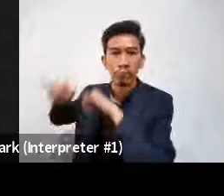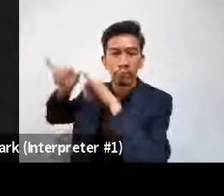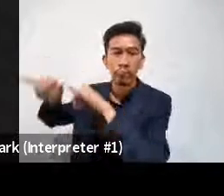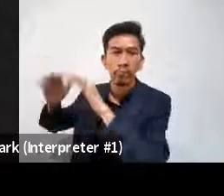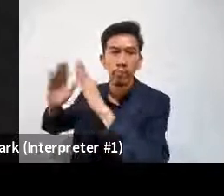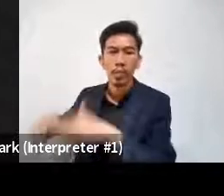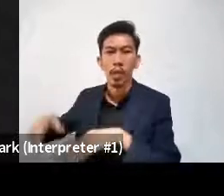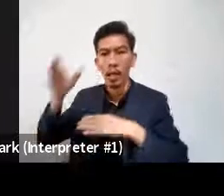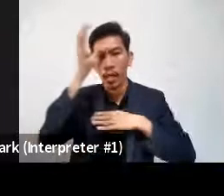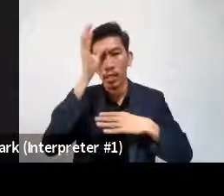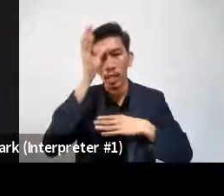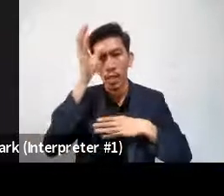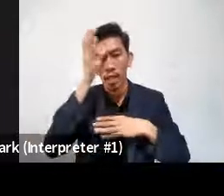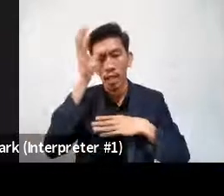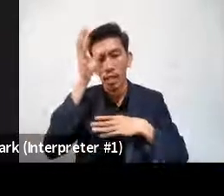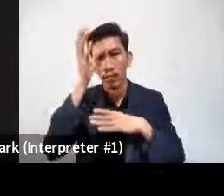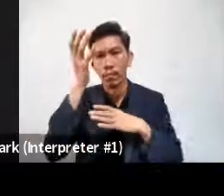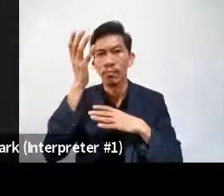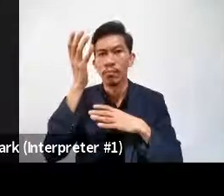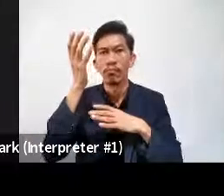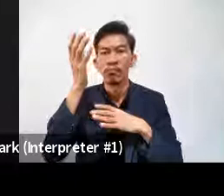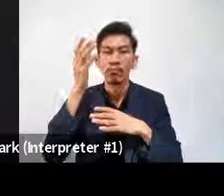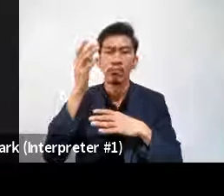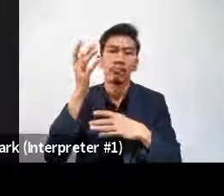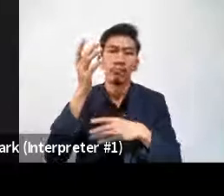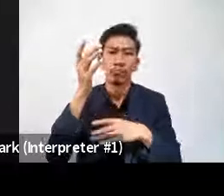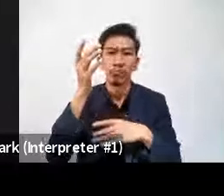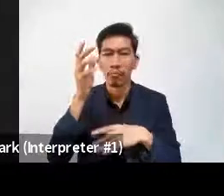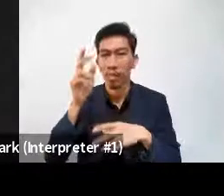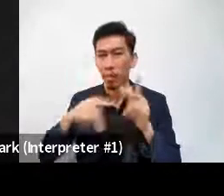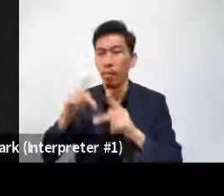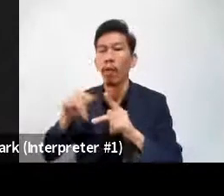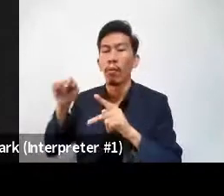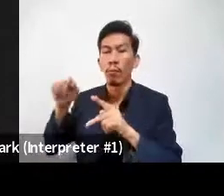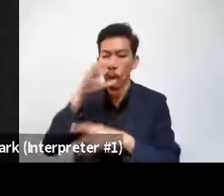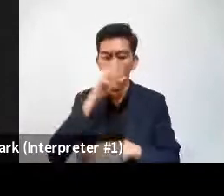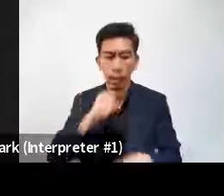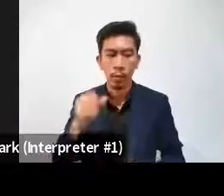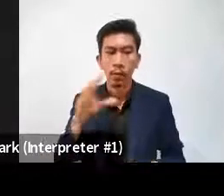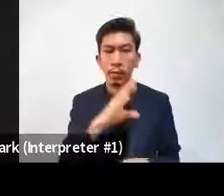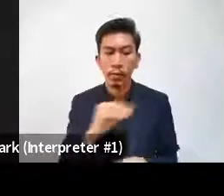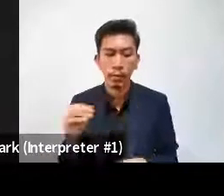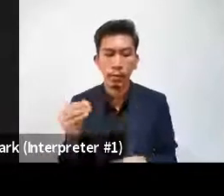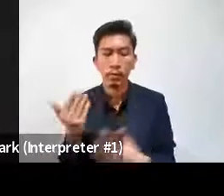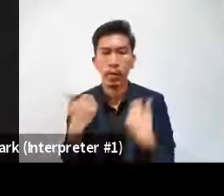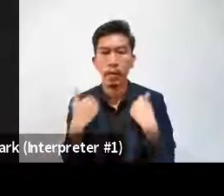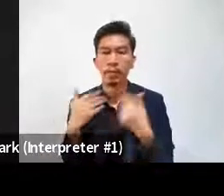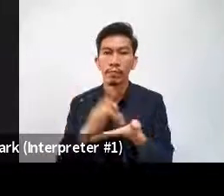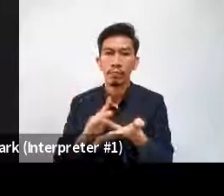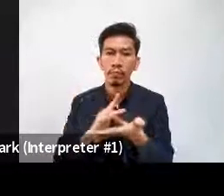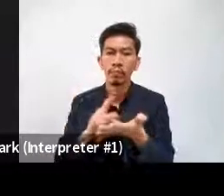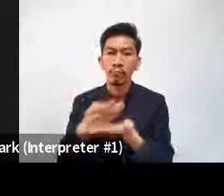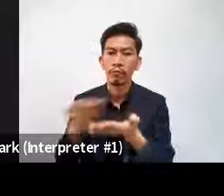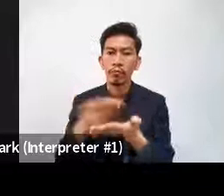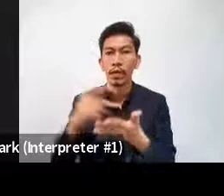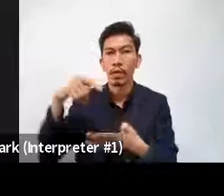cancer patients are within this age group. There was inaccessible oncology drug procurement, PCSO,